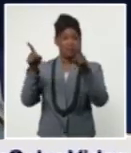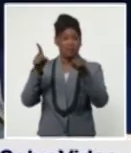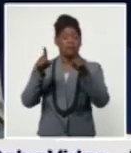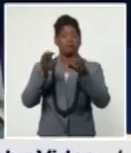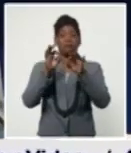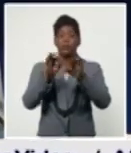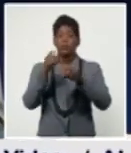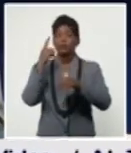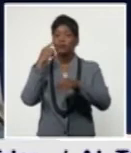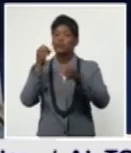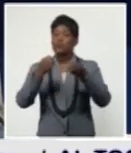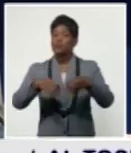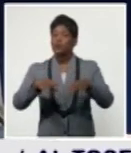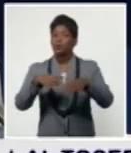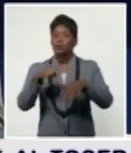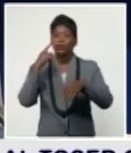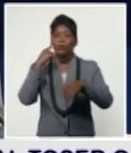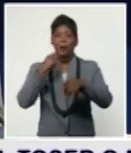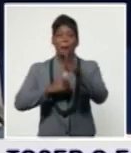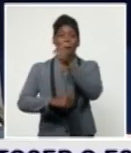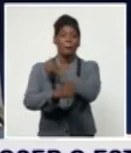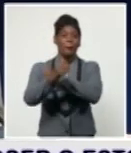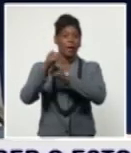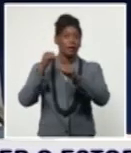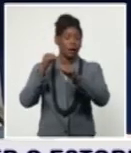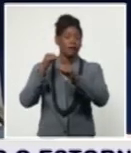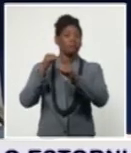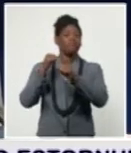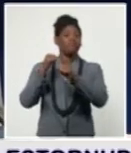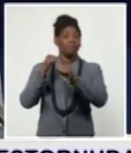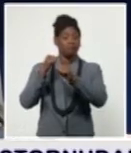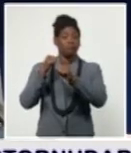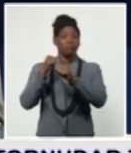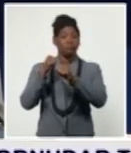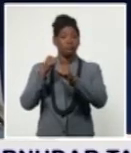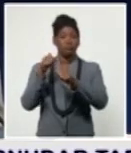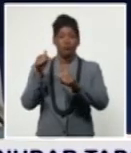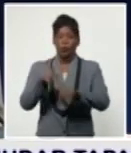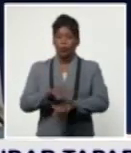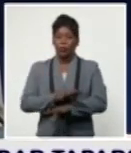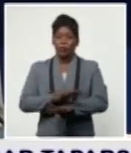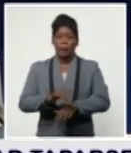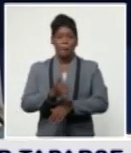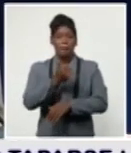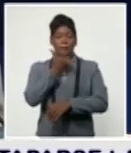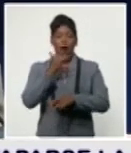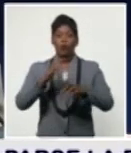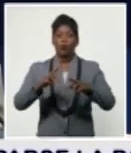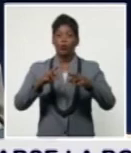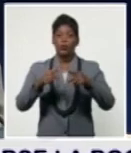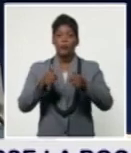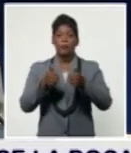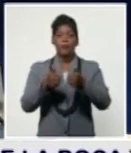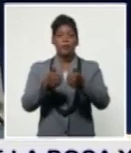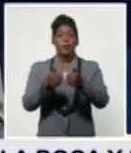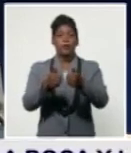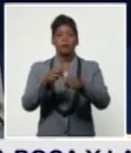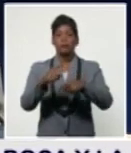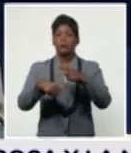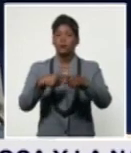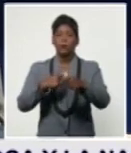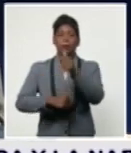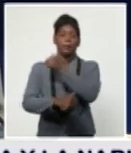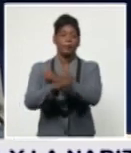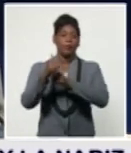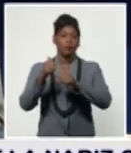a rebound. And this rebound has a lot to do with not doing the